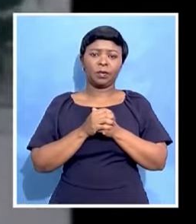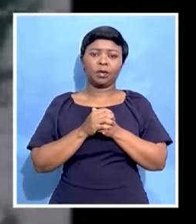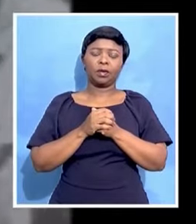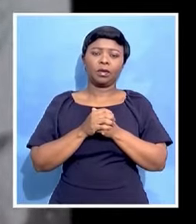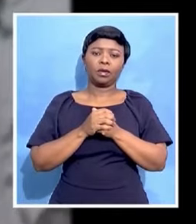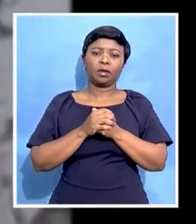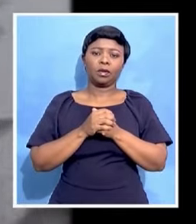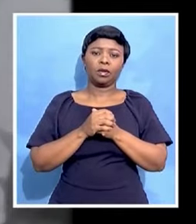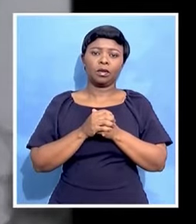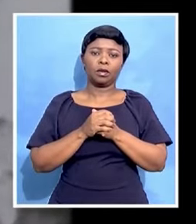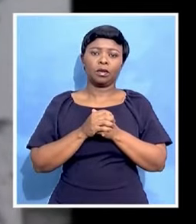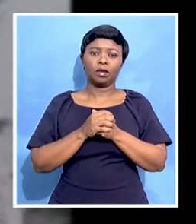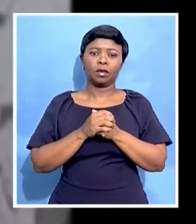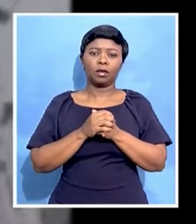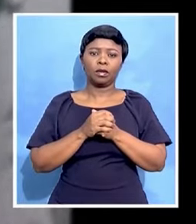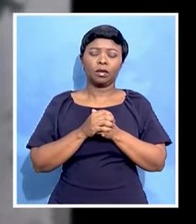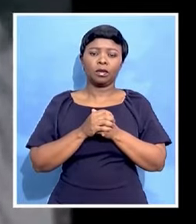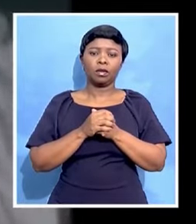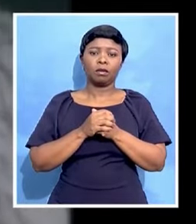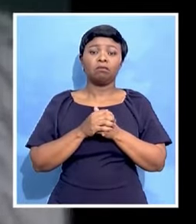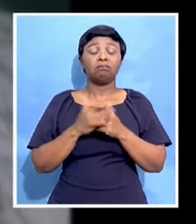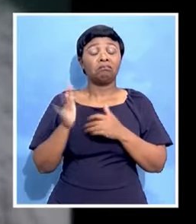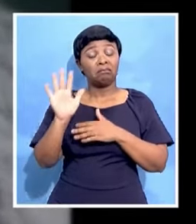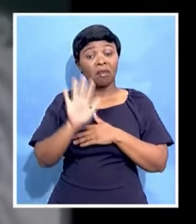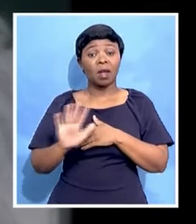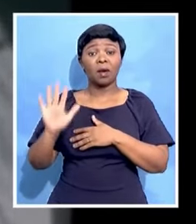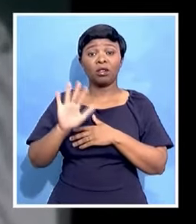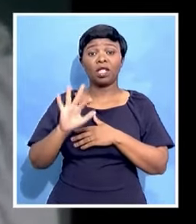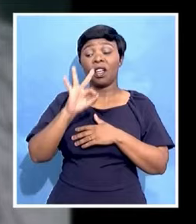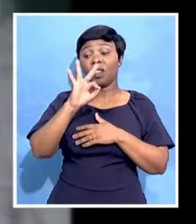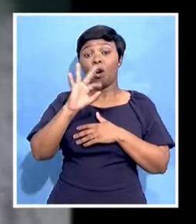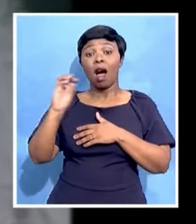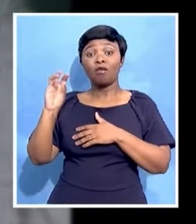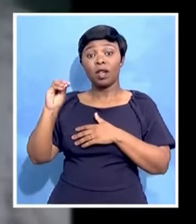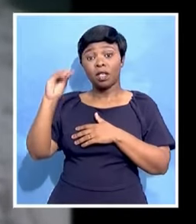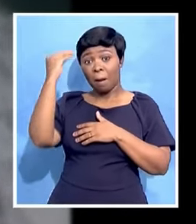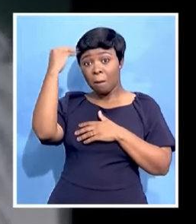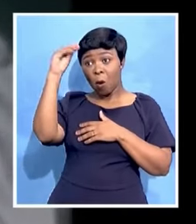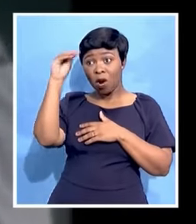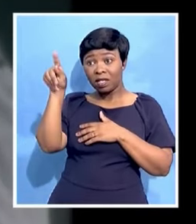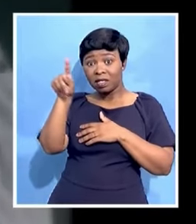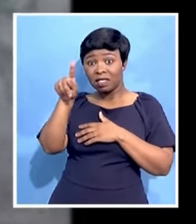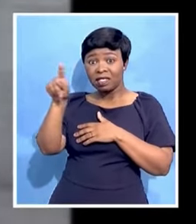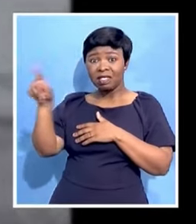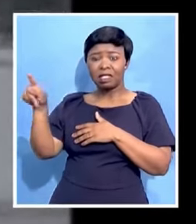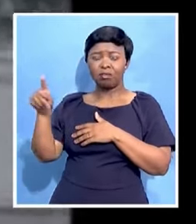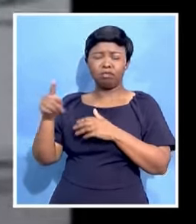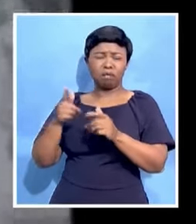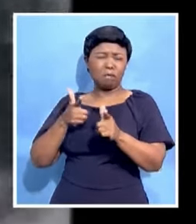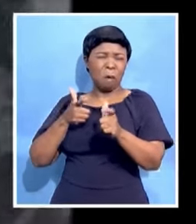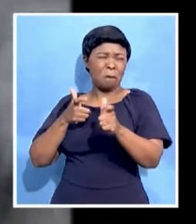About 300 armed apartheid police released a hail of bullets on protesters.